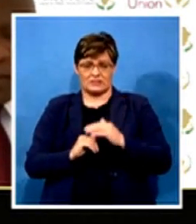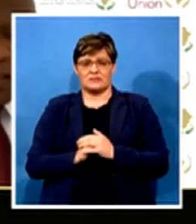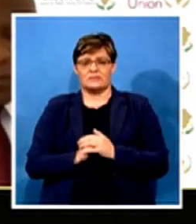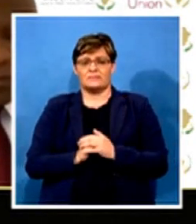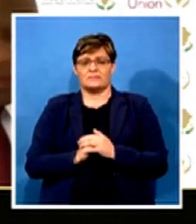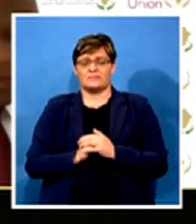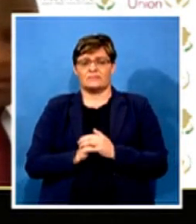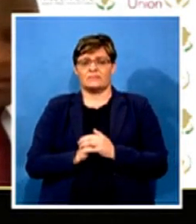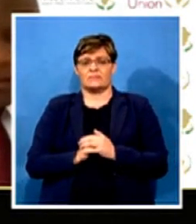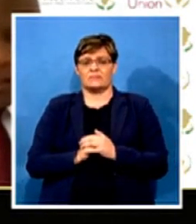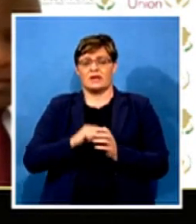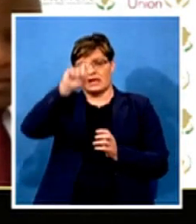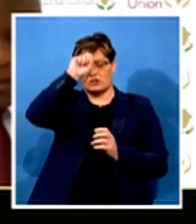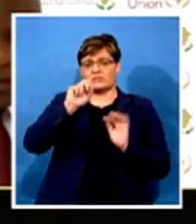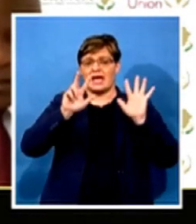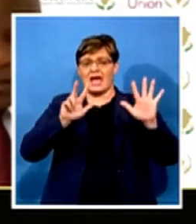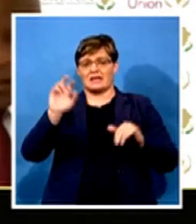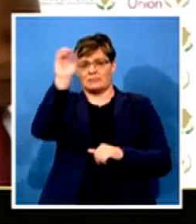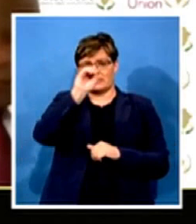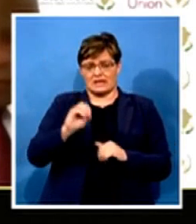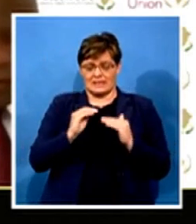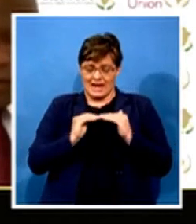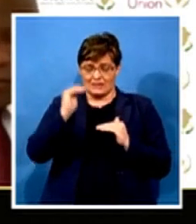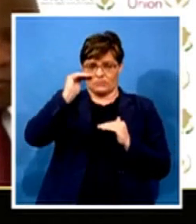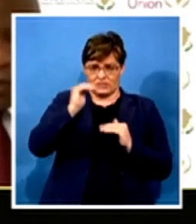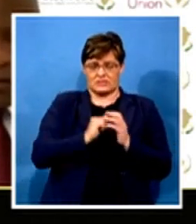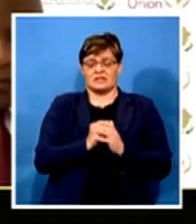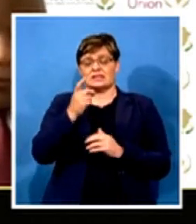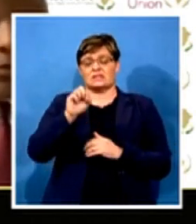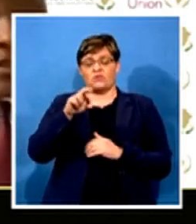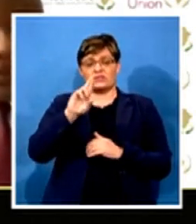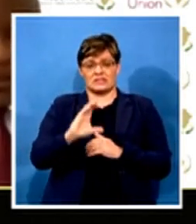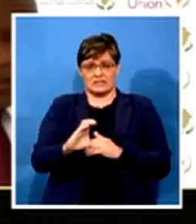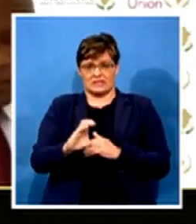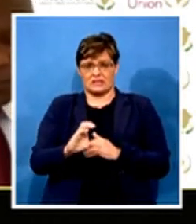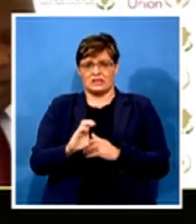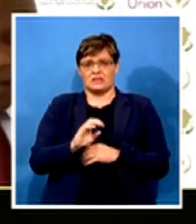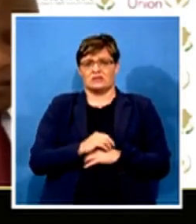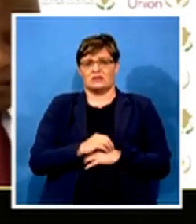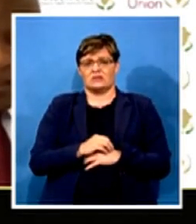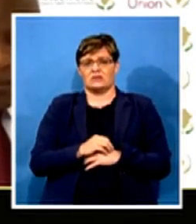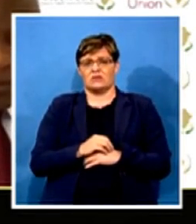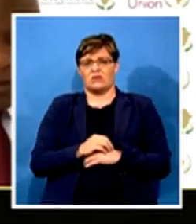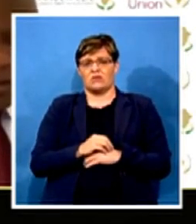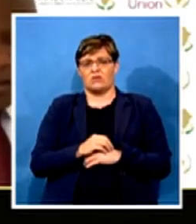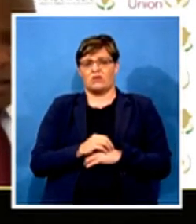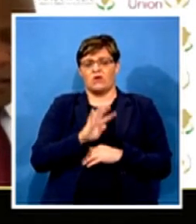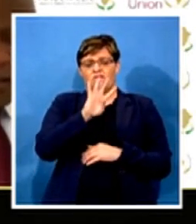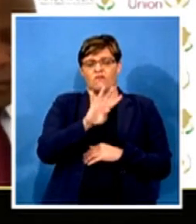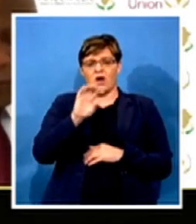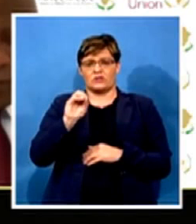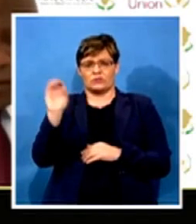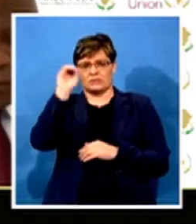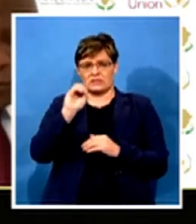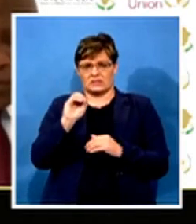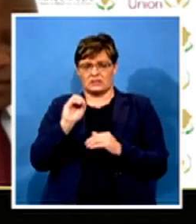8% average increase. DRC, more than a 400% increase.